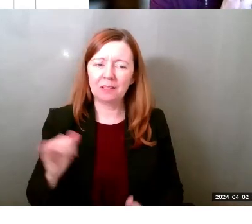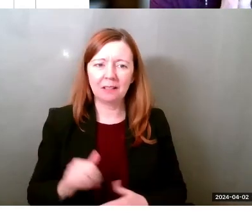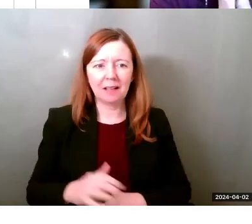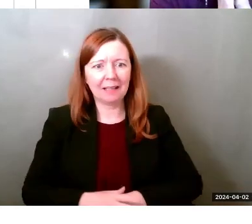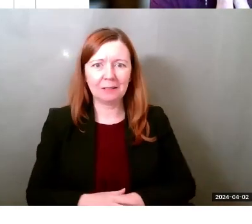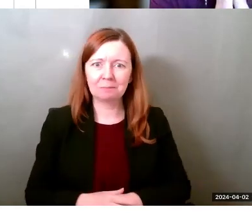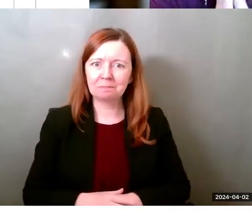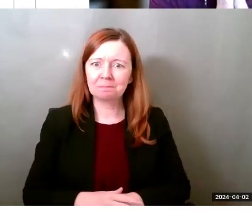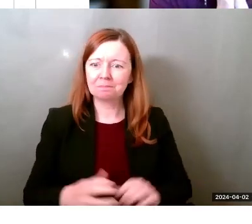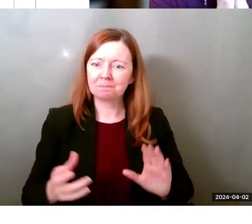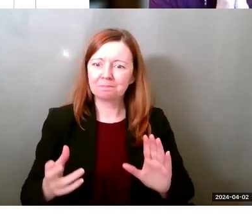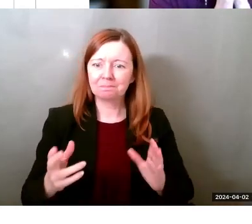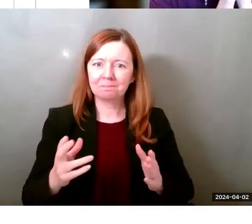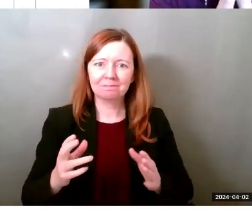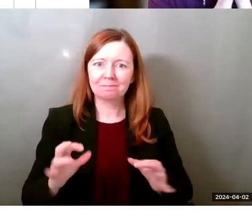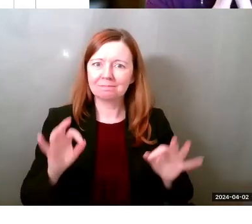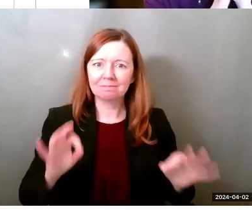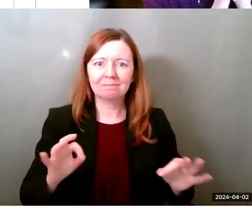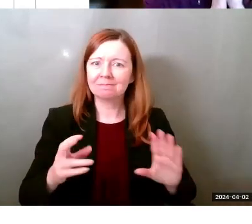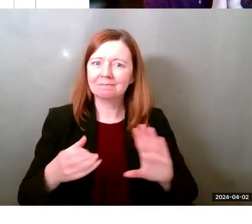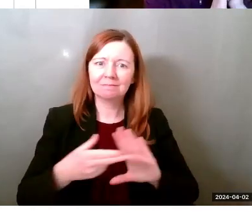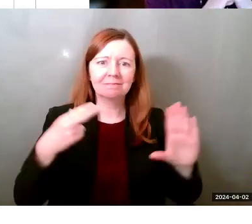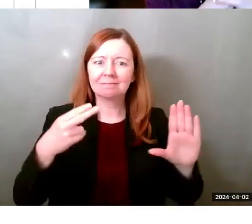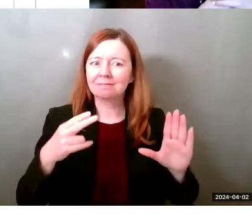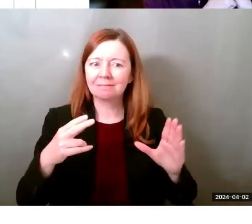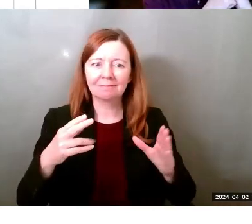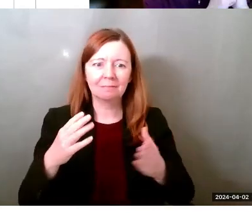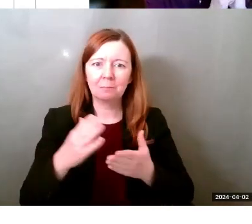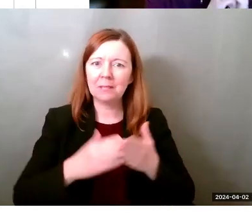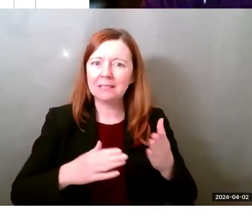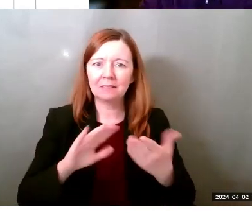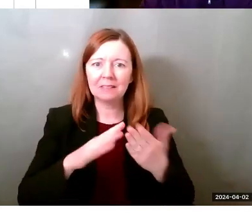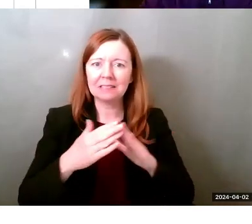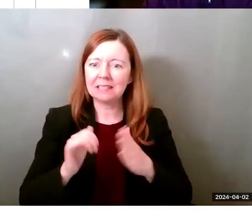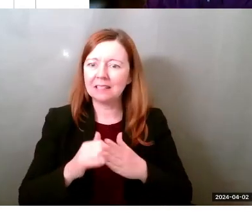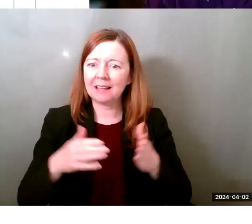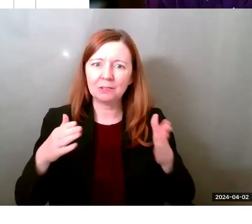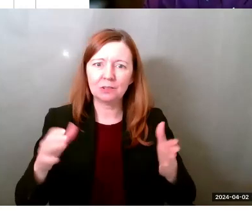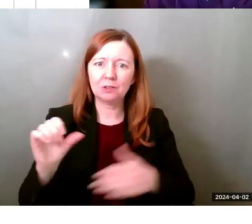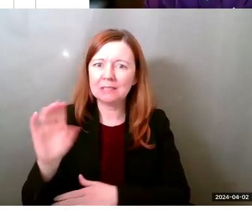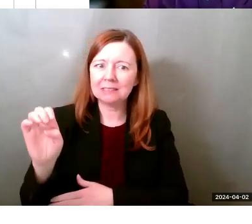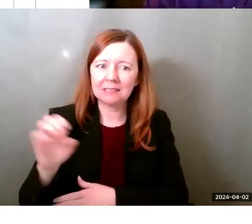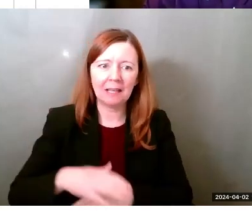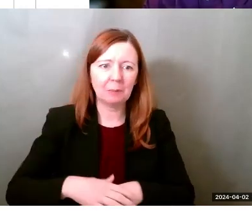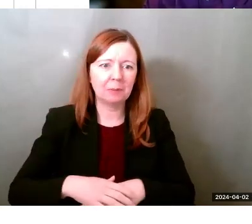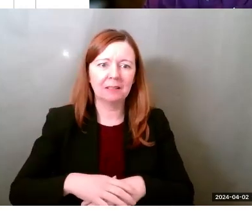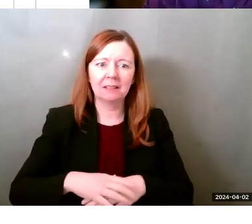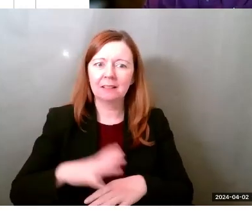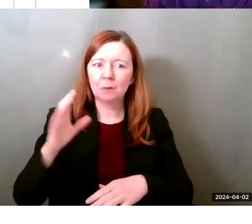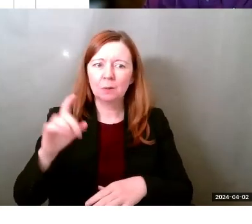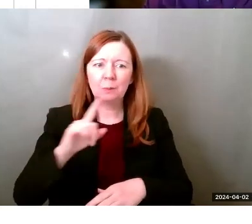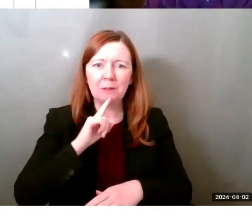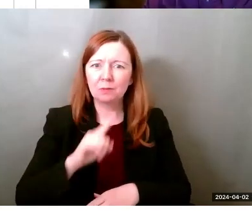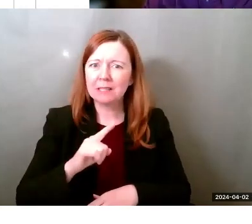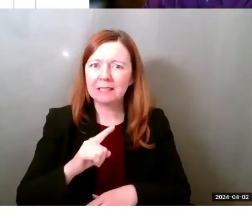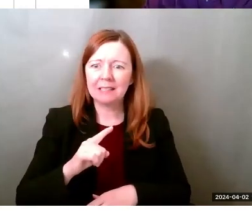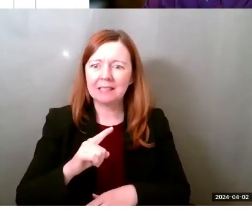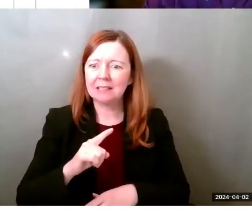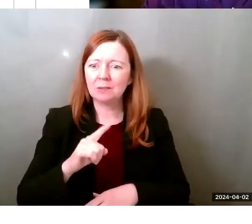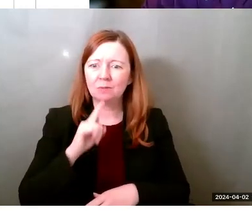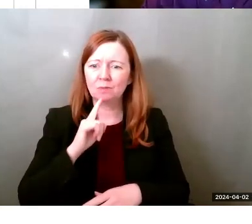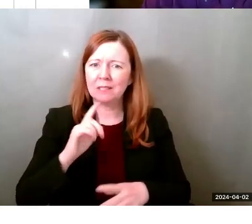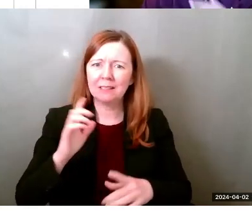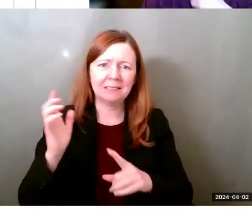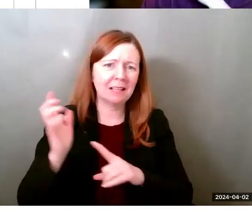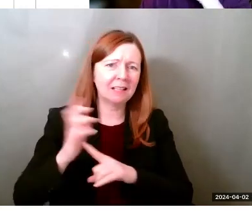really a signature piece of this area of the city, that streetscape is going to be really, really bang